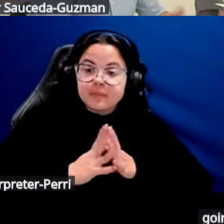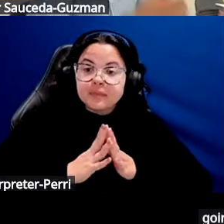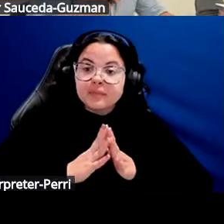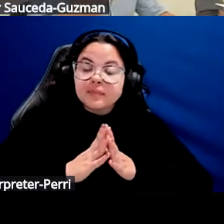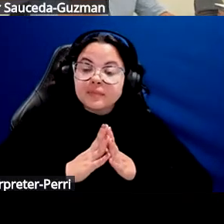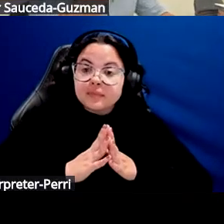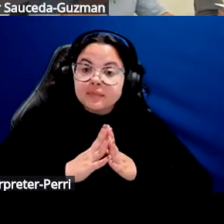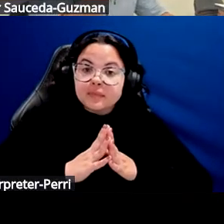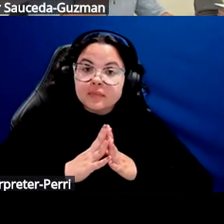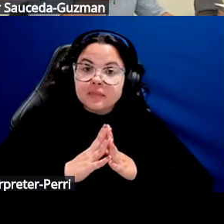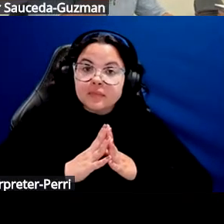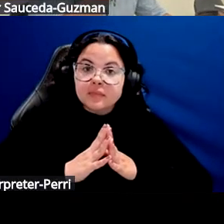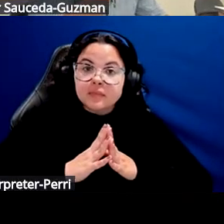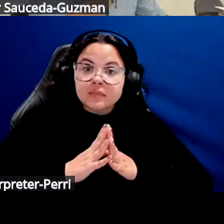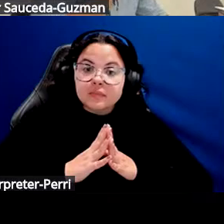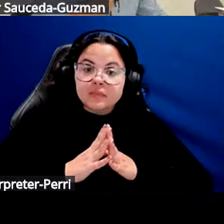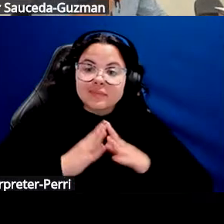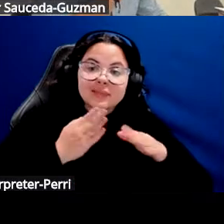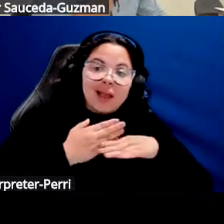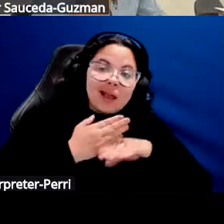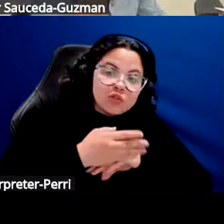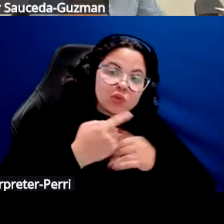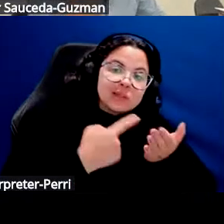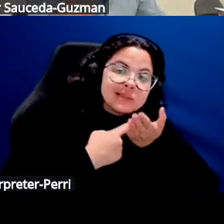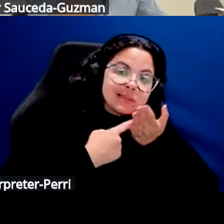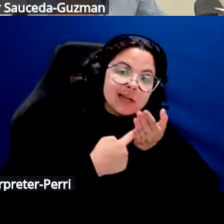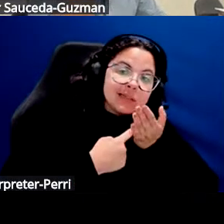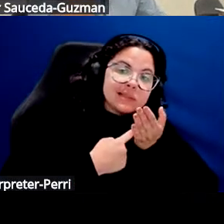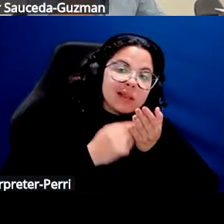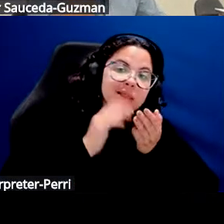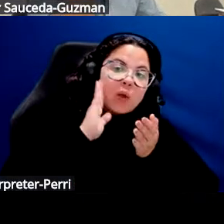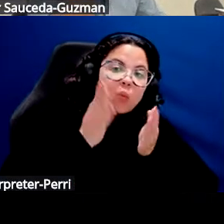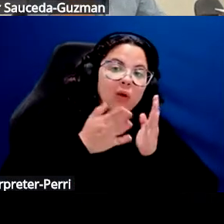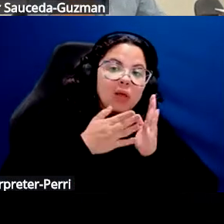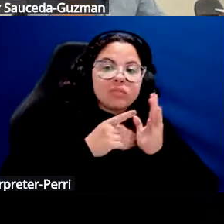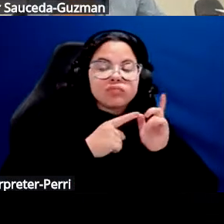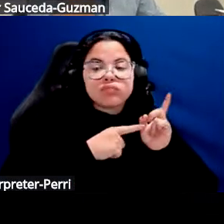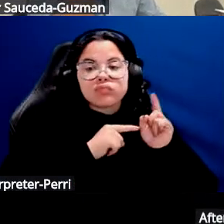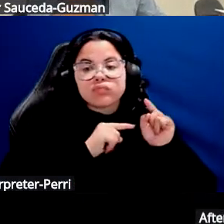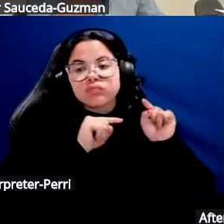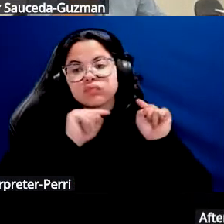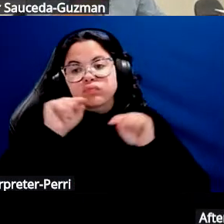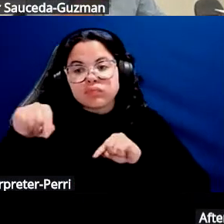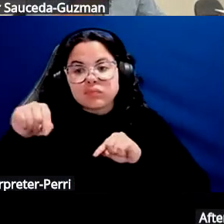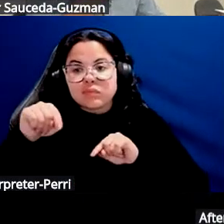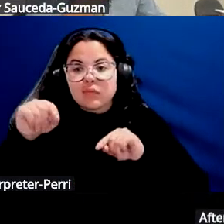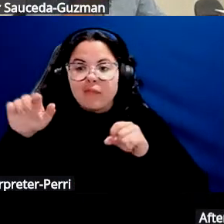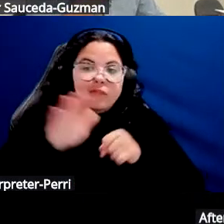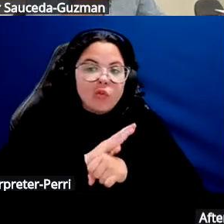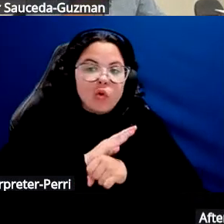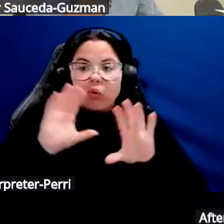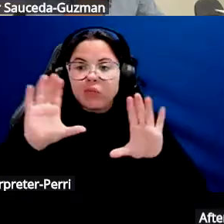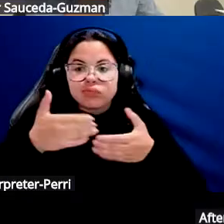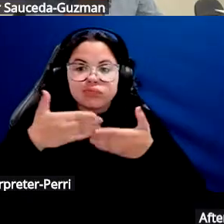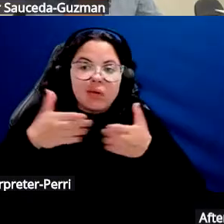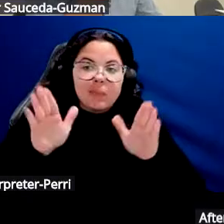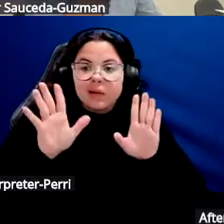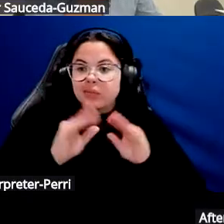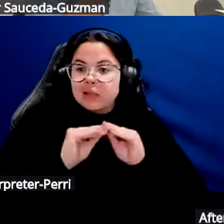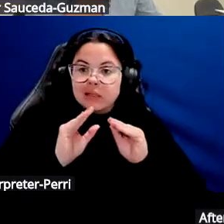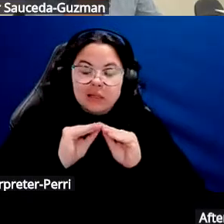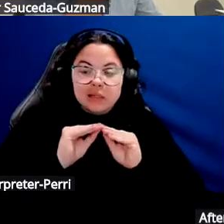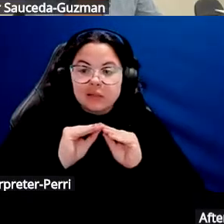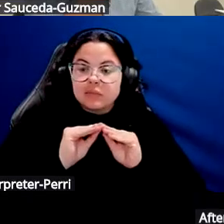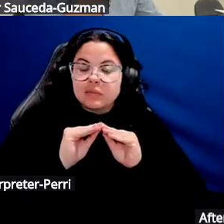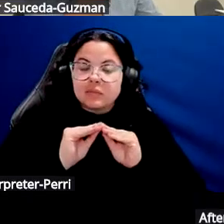After a matter is heard at the zoning committee meeting, then it comes to one of our whole commission public meetings.